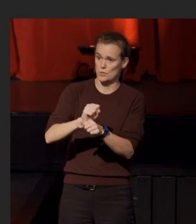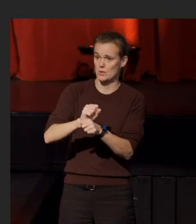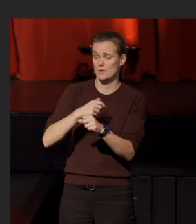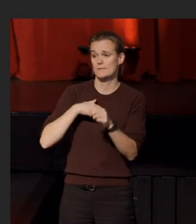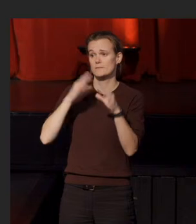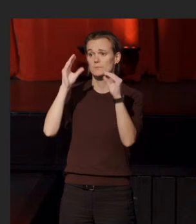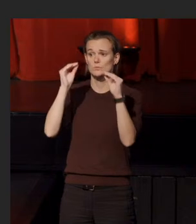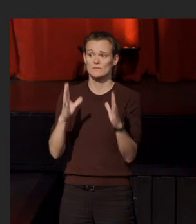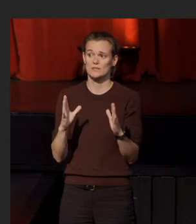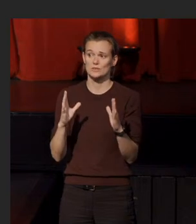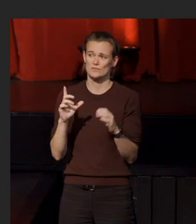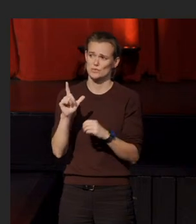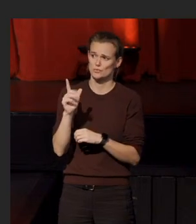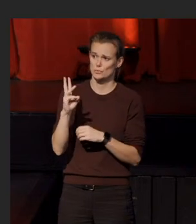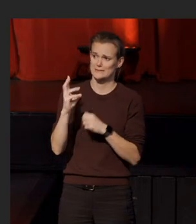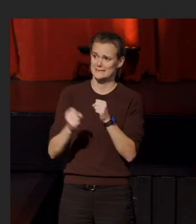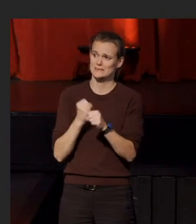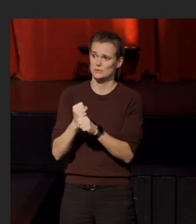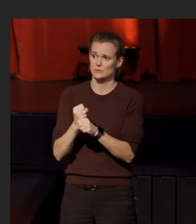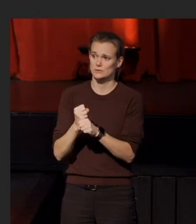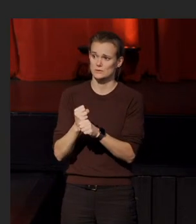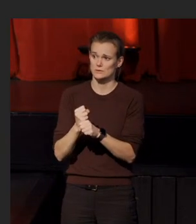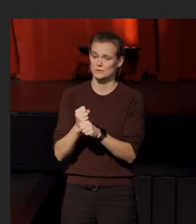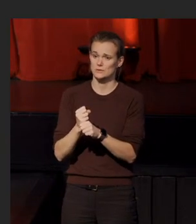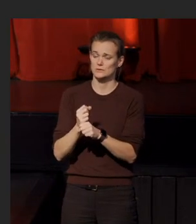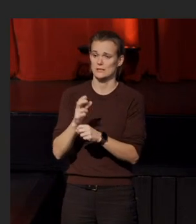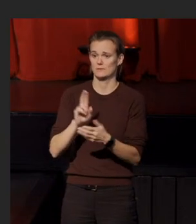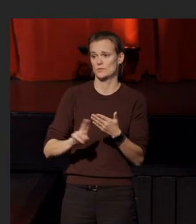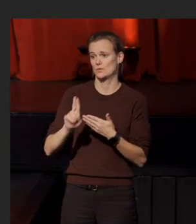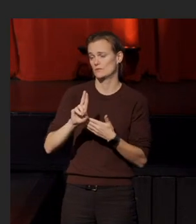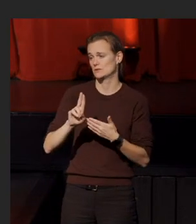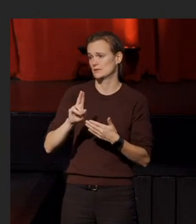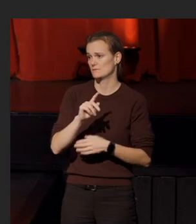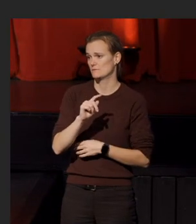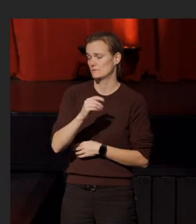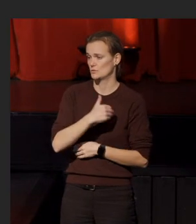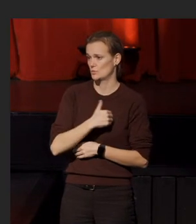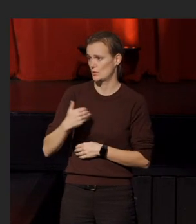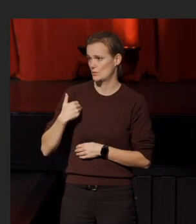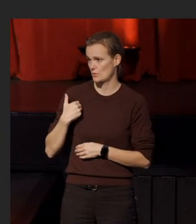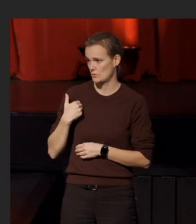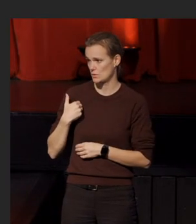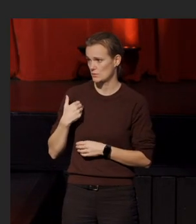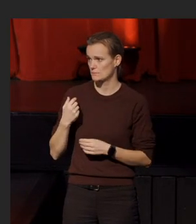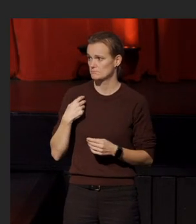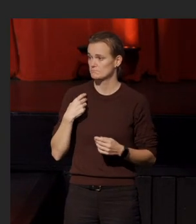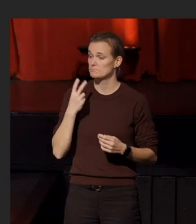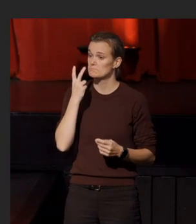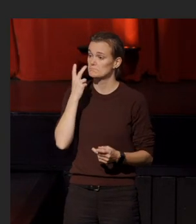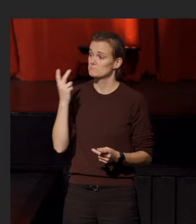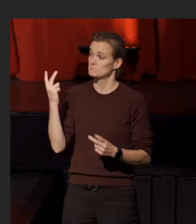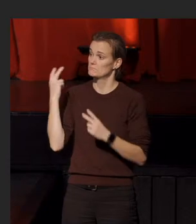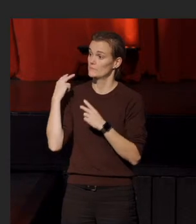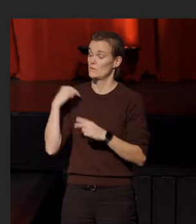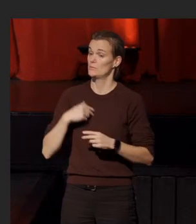for 26 years now at the University of Toronto. And when I think back to when I first